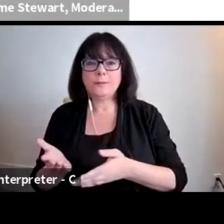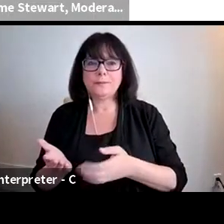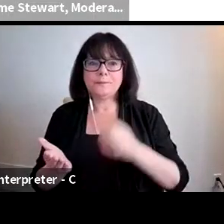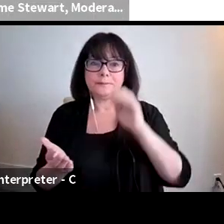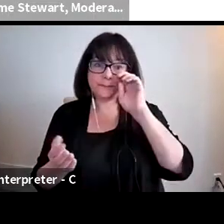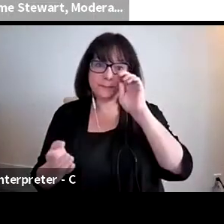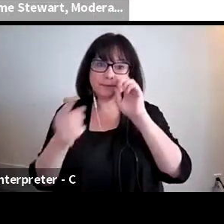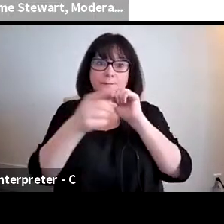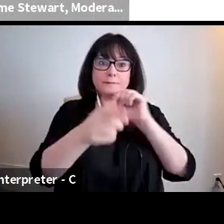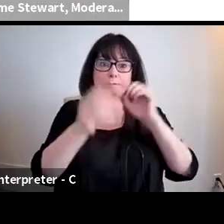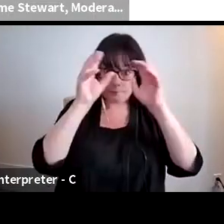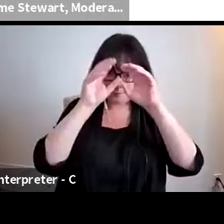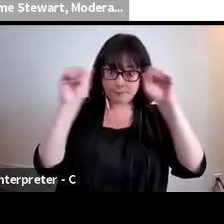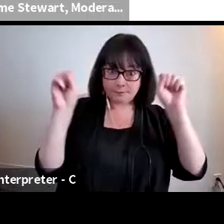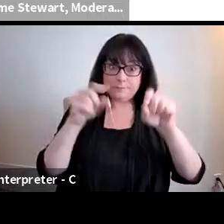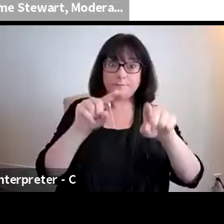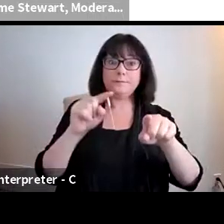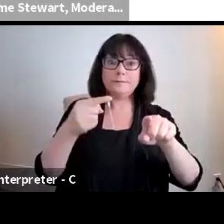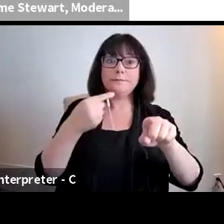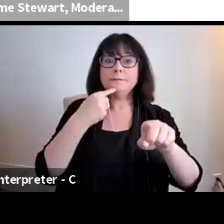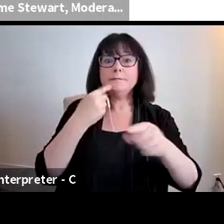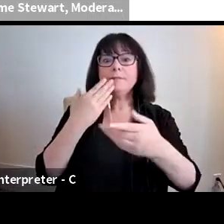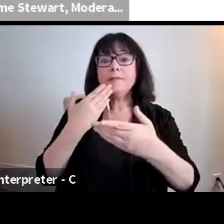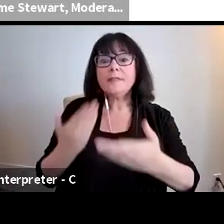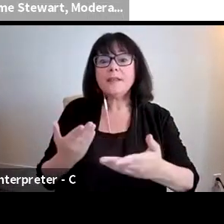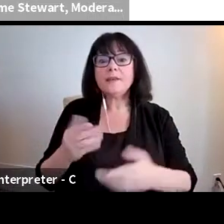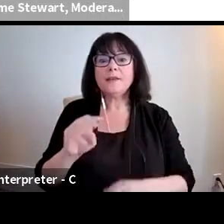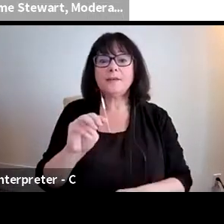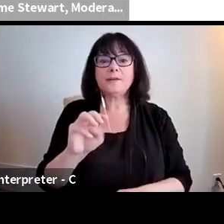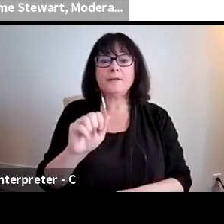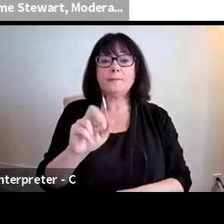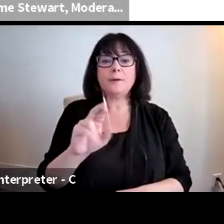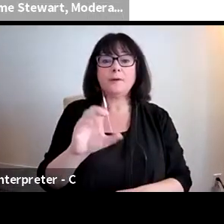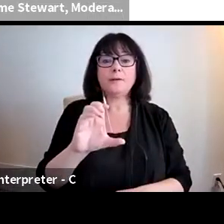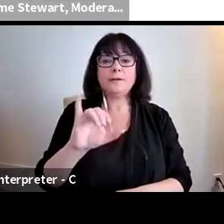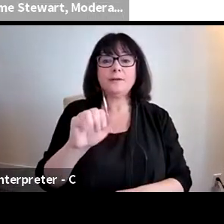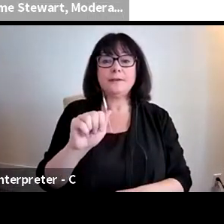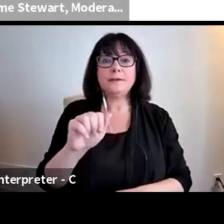Marcia Salmon, who said that there is a new box to drop